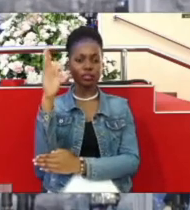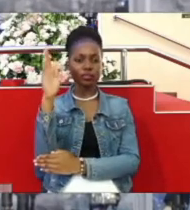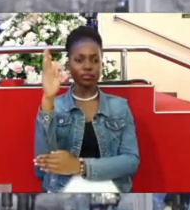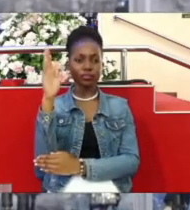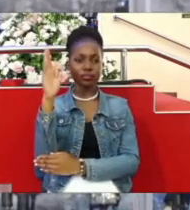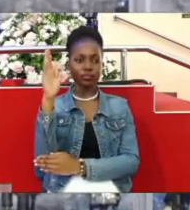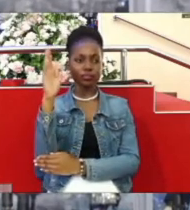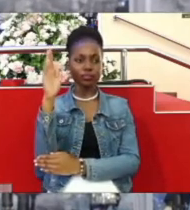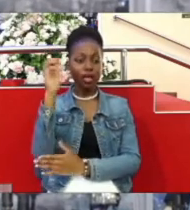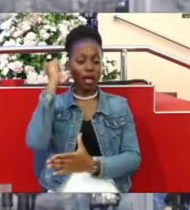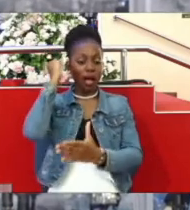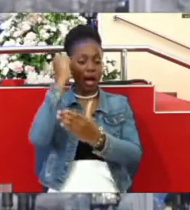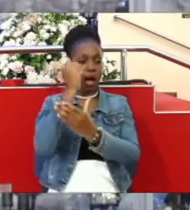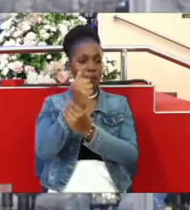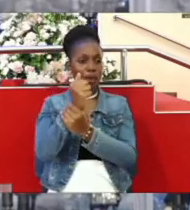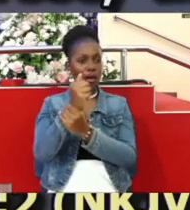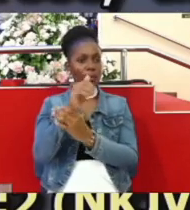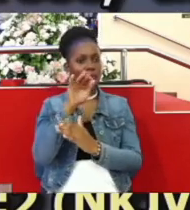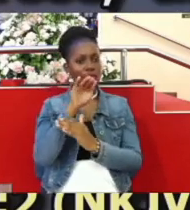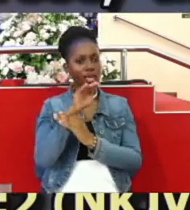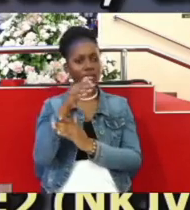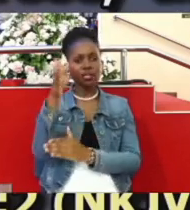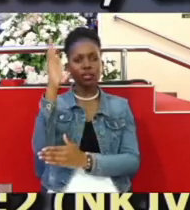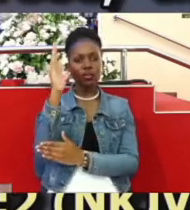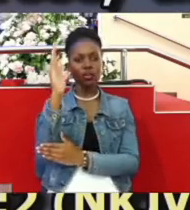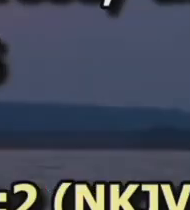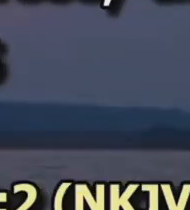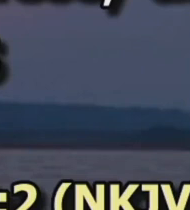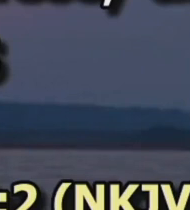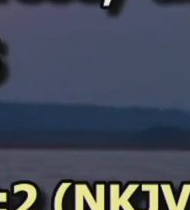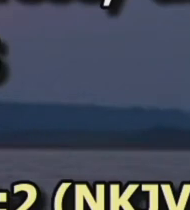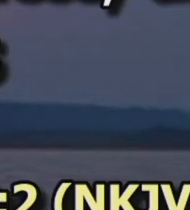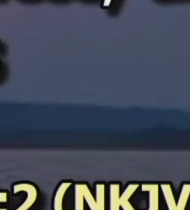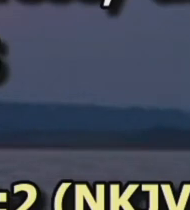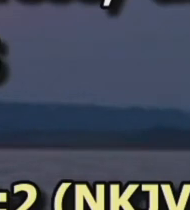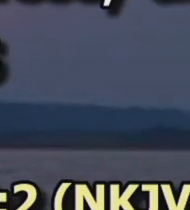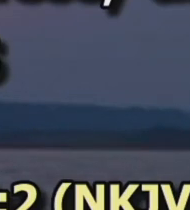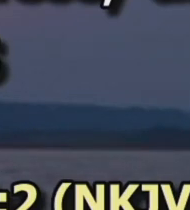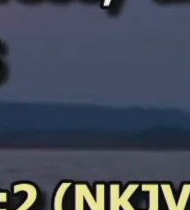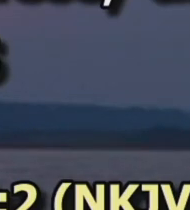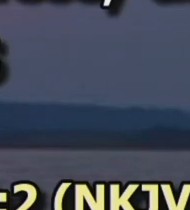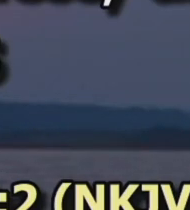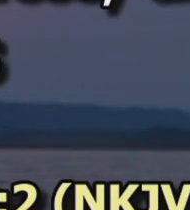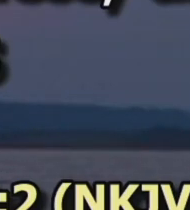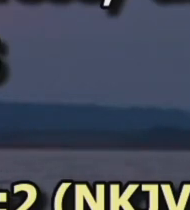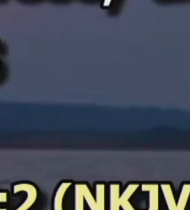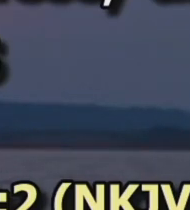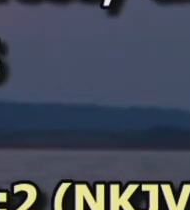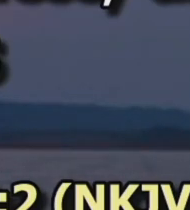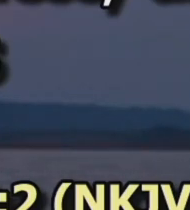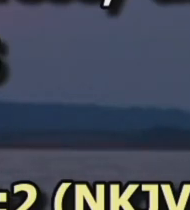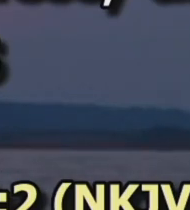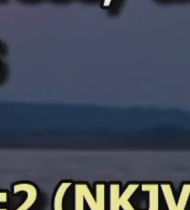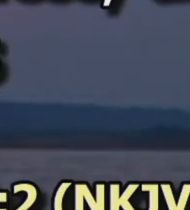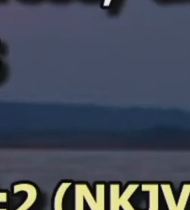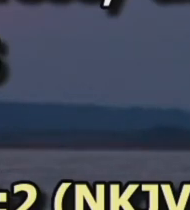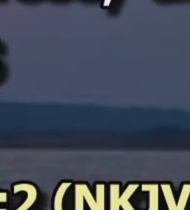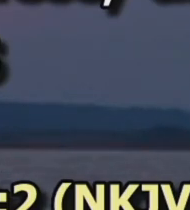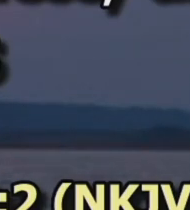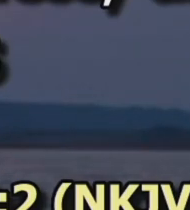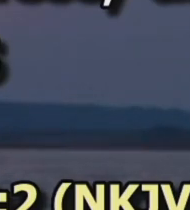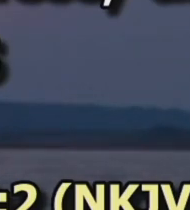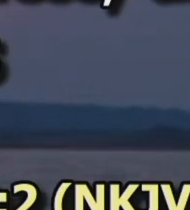Abraham is asking God, what will you give me seeing I go childless and the heir of my house is Eliezer